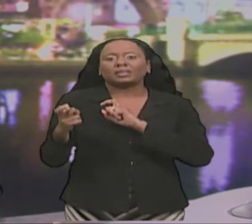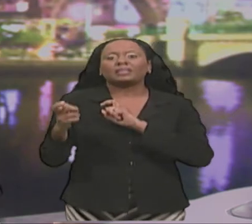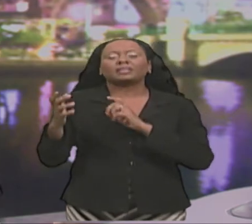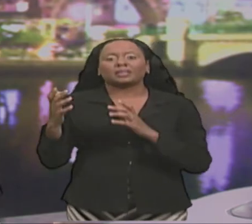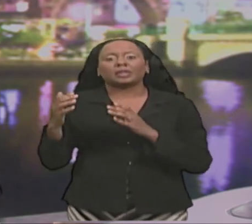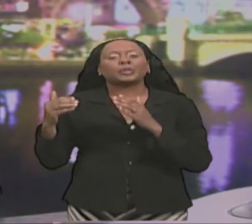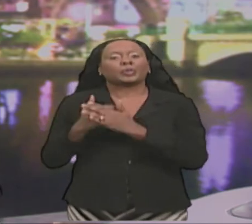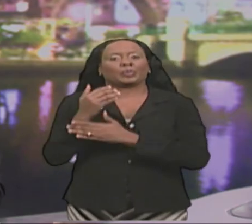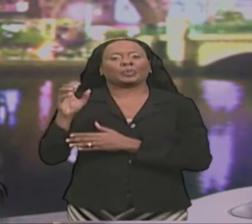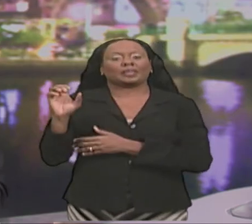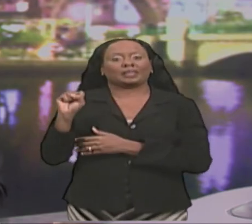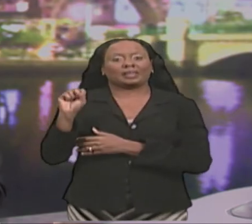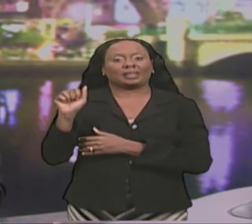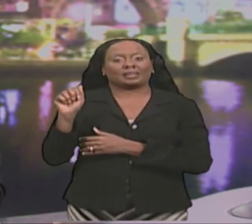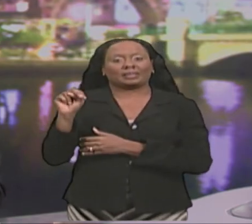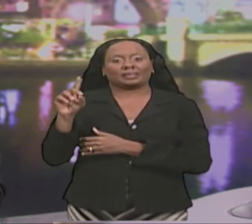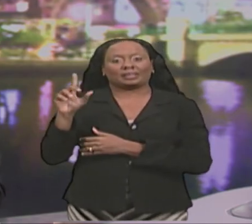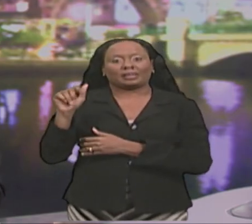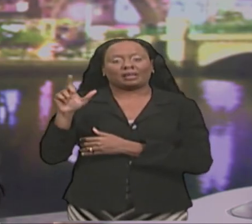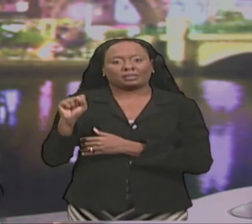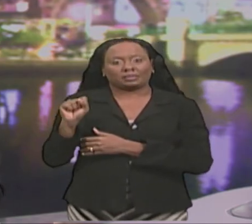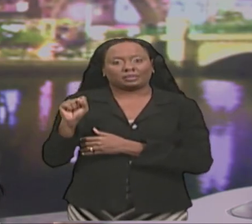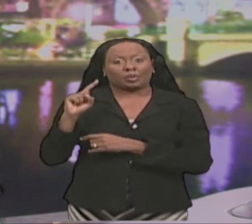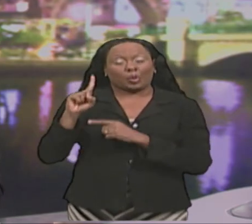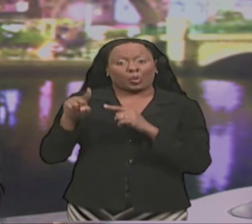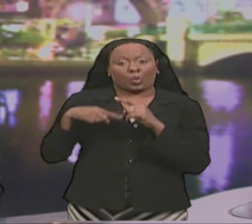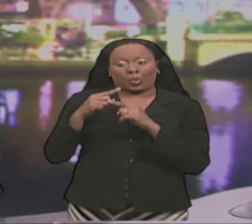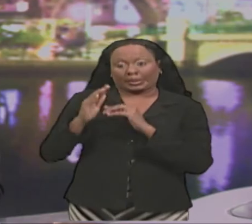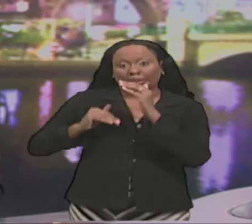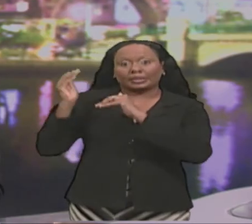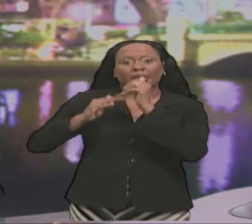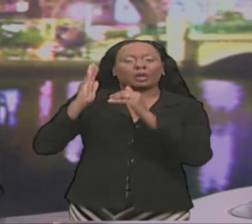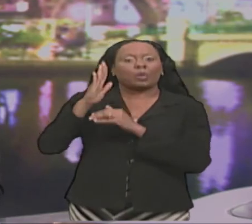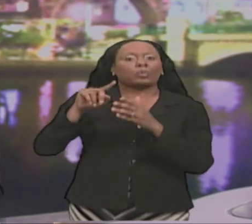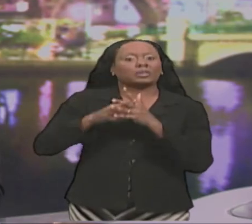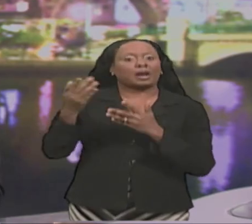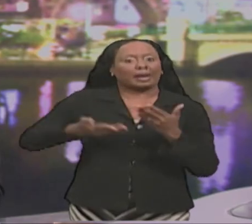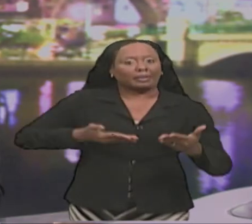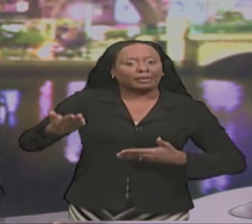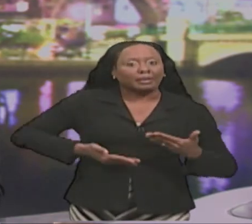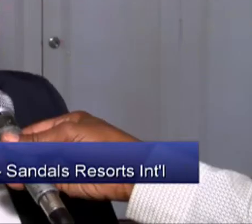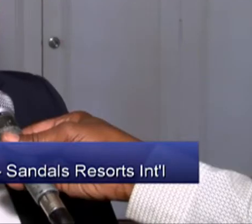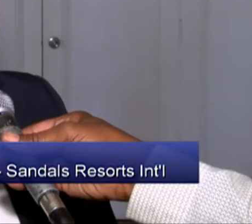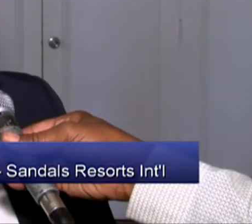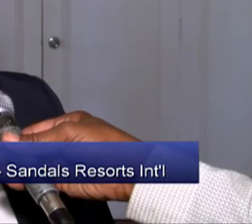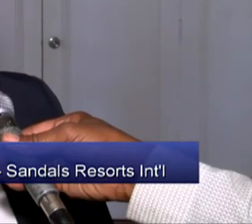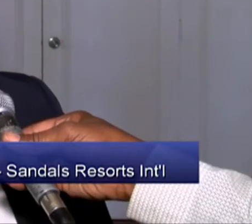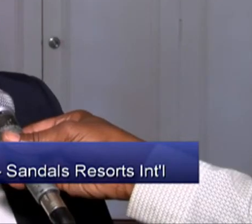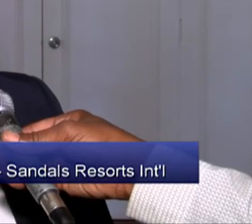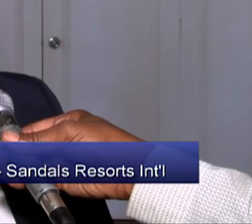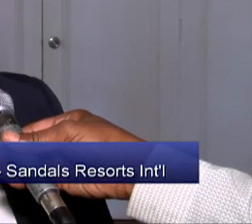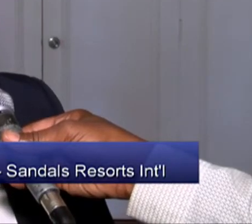Brown tells the Business Report that once the resort is close to completion, they will start recruitment. Once we